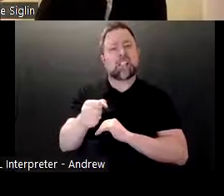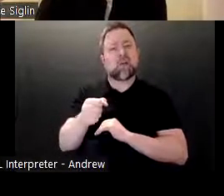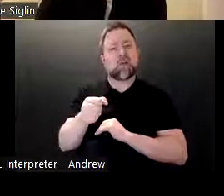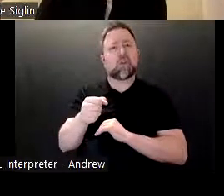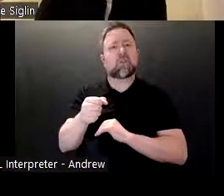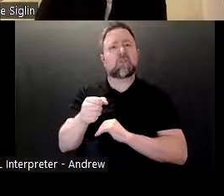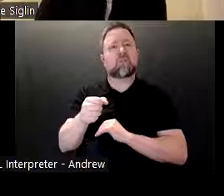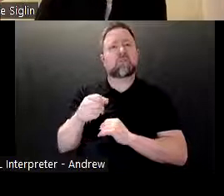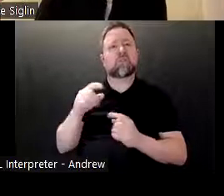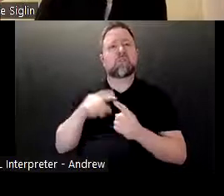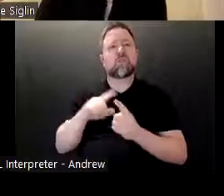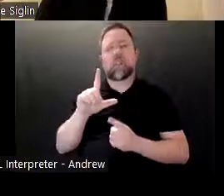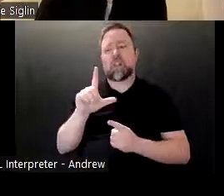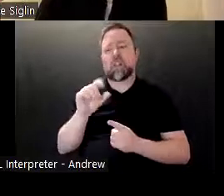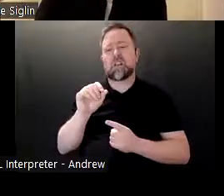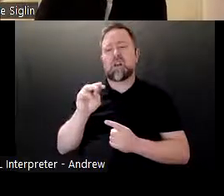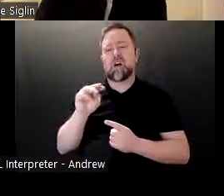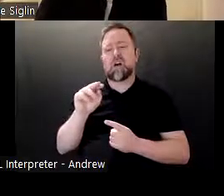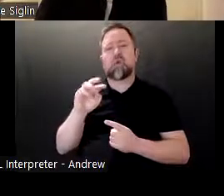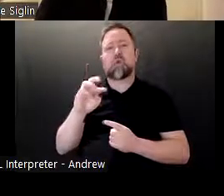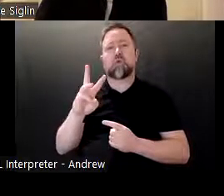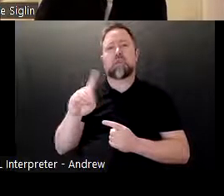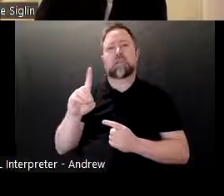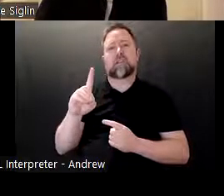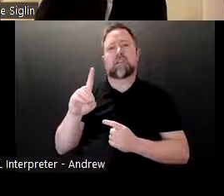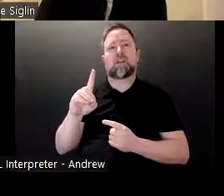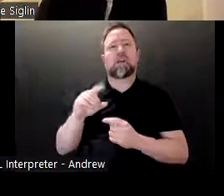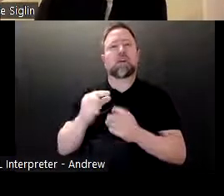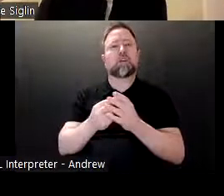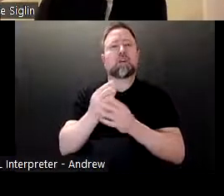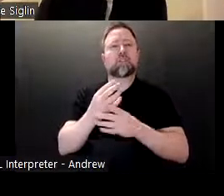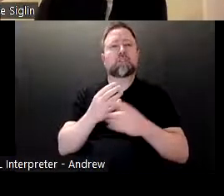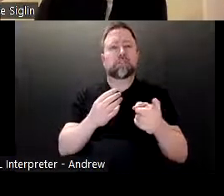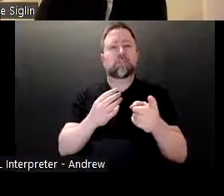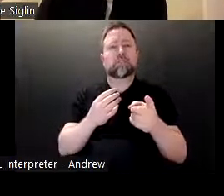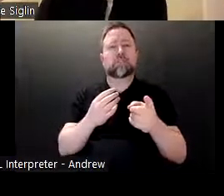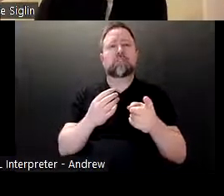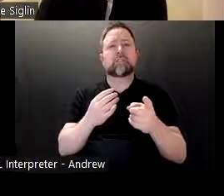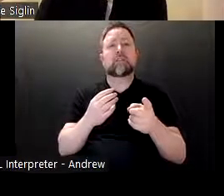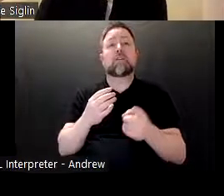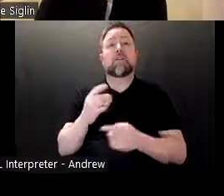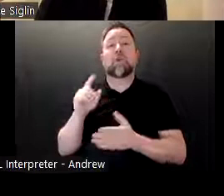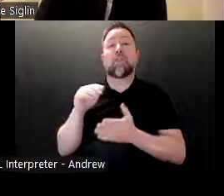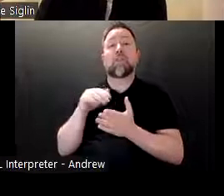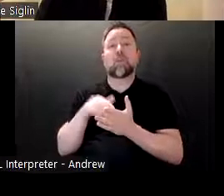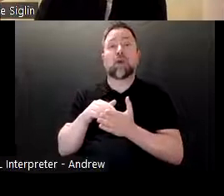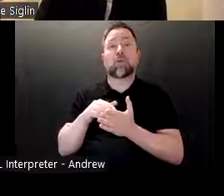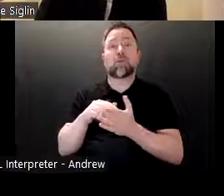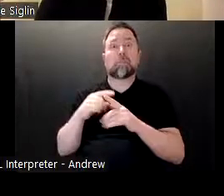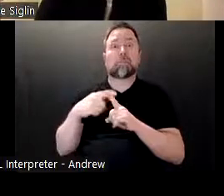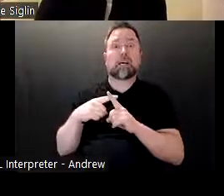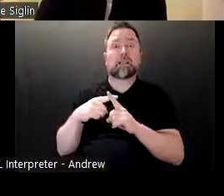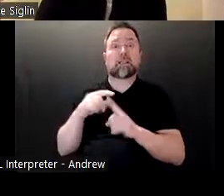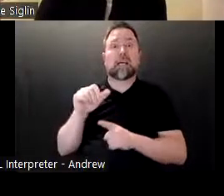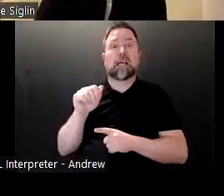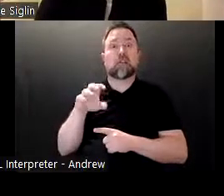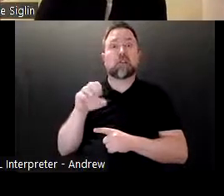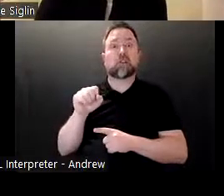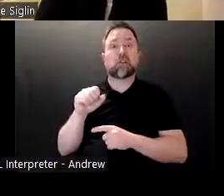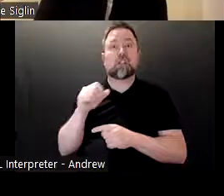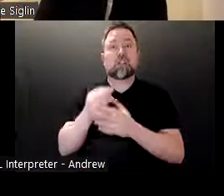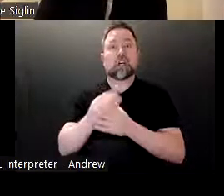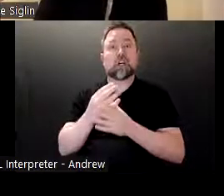and immerse yourself into the sense and profusion of this 1,000+ acre garden that has been open almost continuously